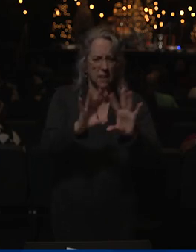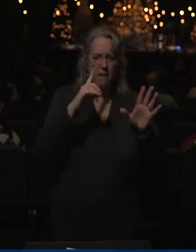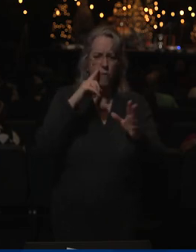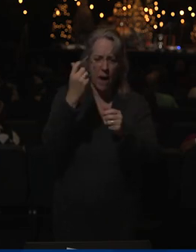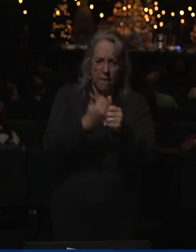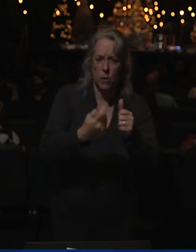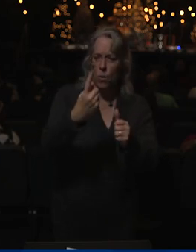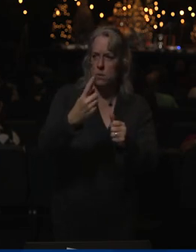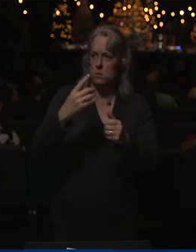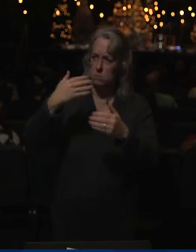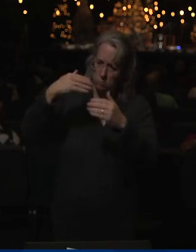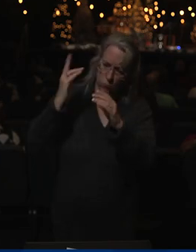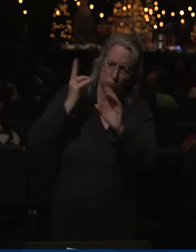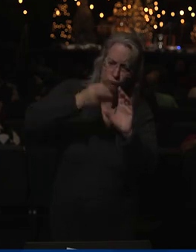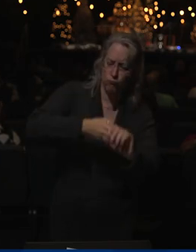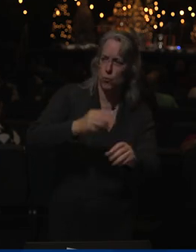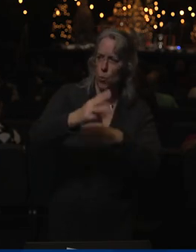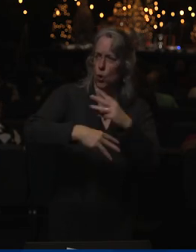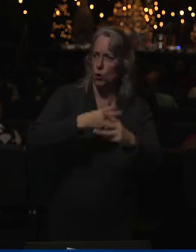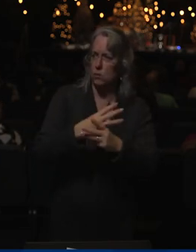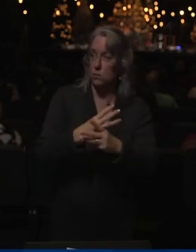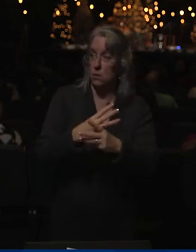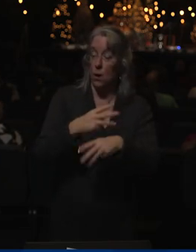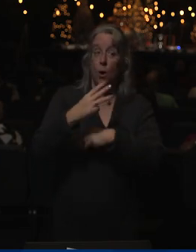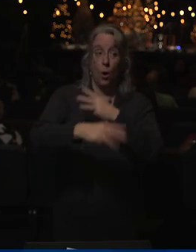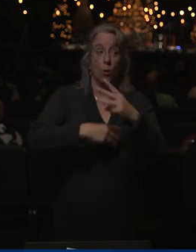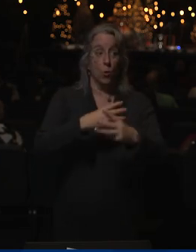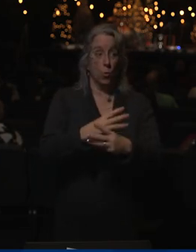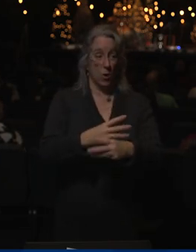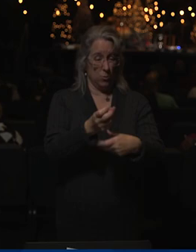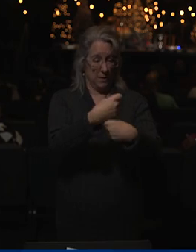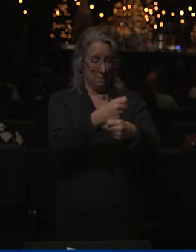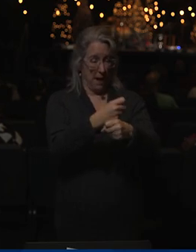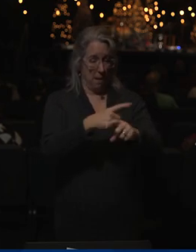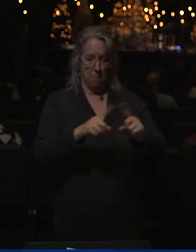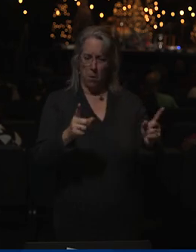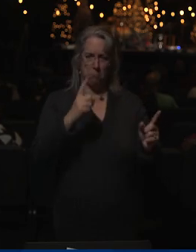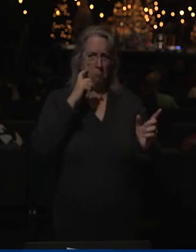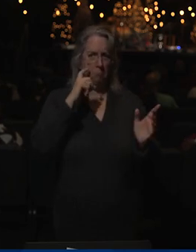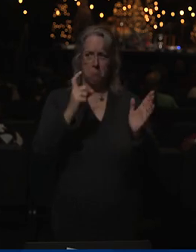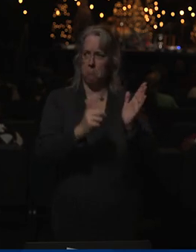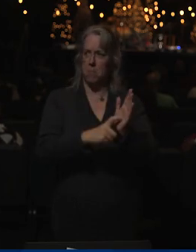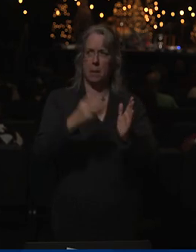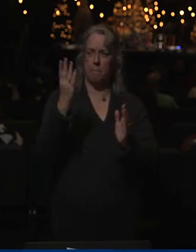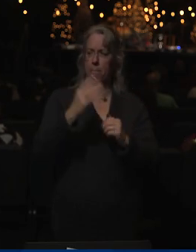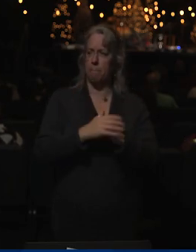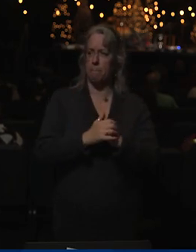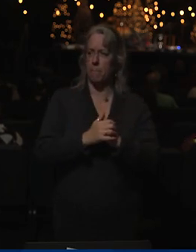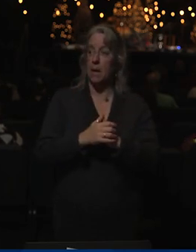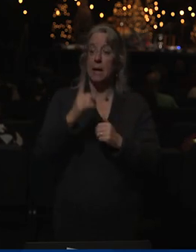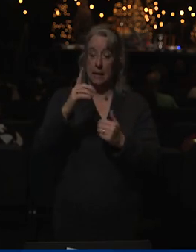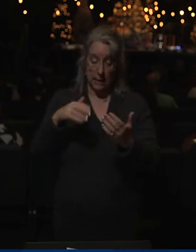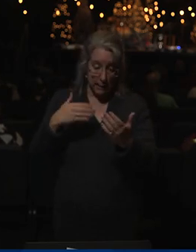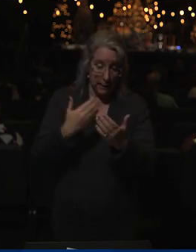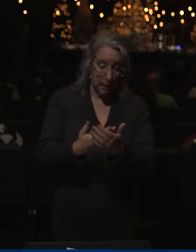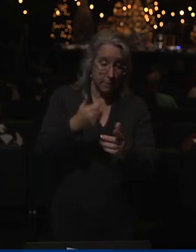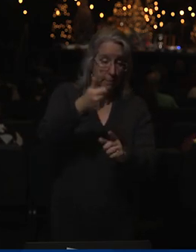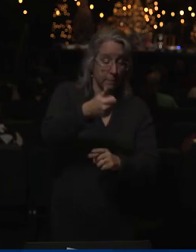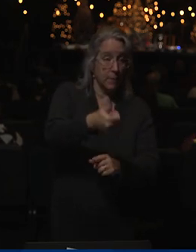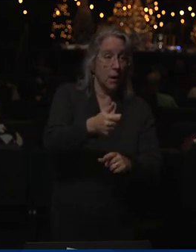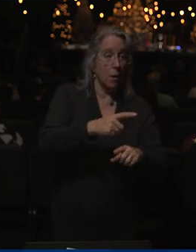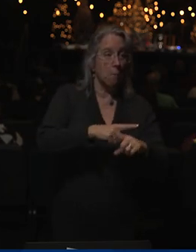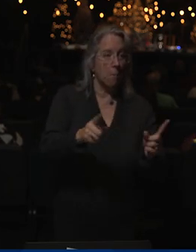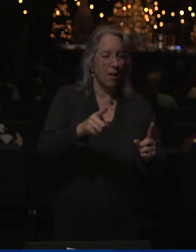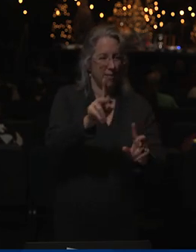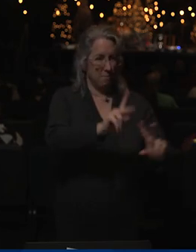was in the world, and though the world was made through him, the world did not recognize him. He came to that which was his own, but his own did not receive